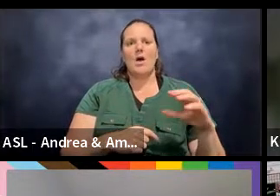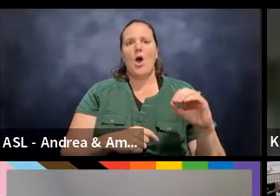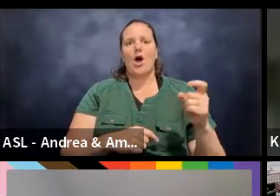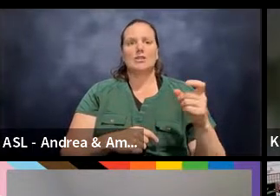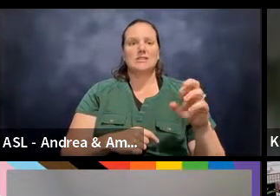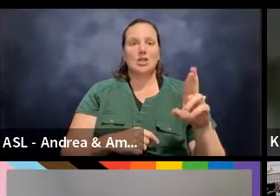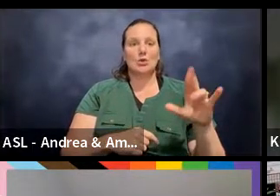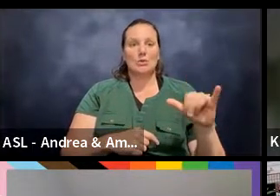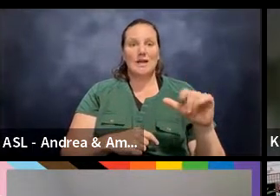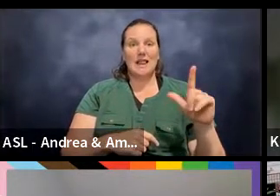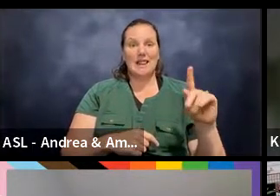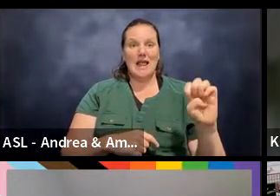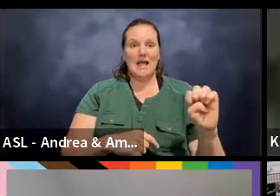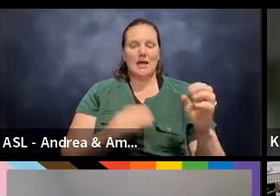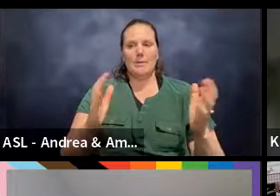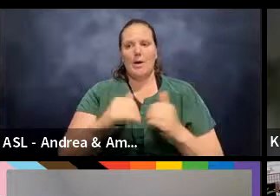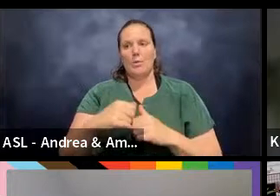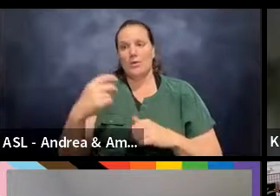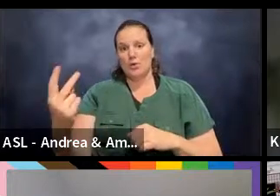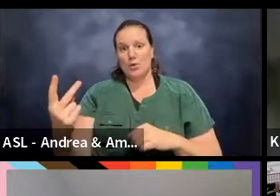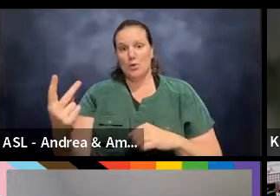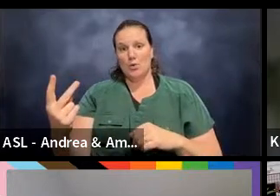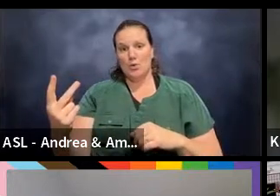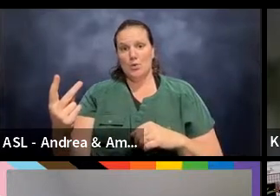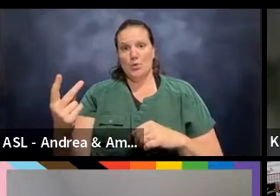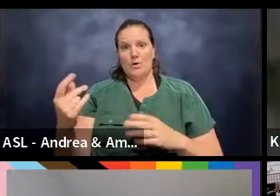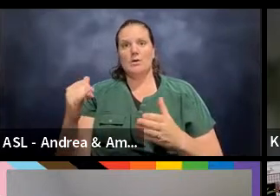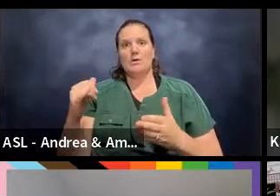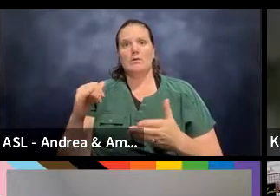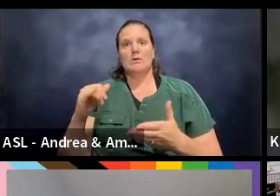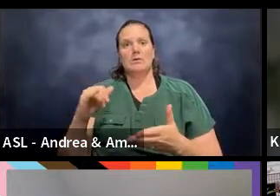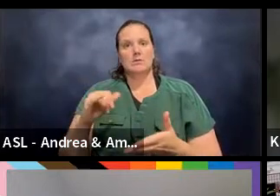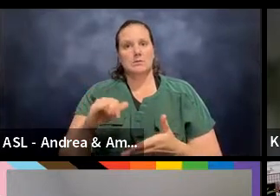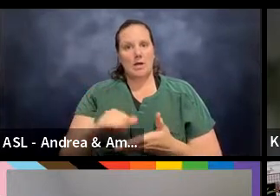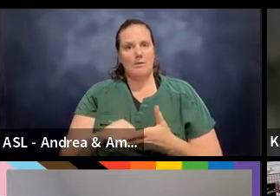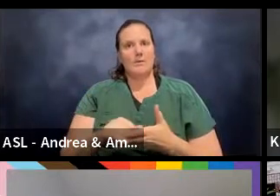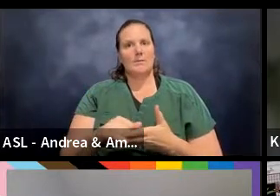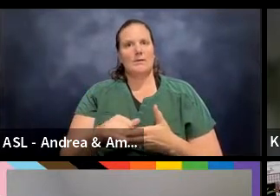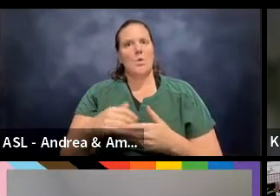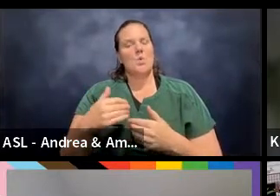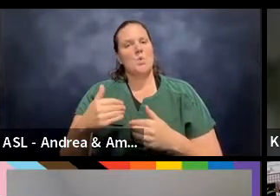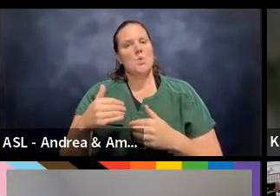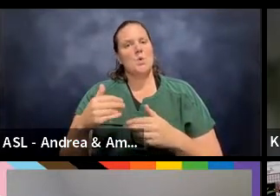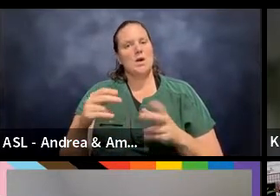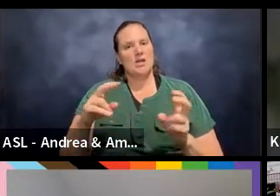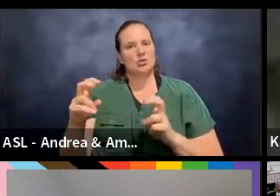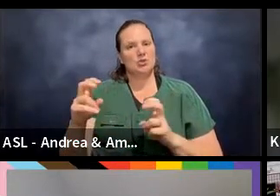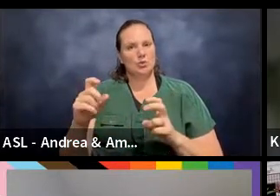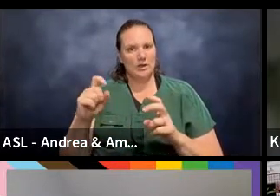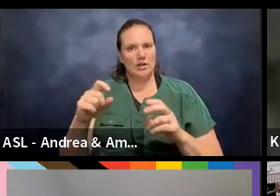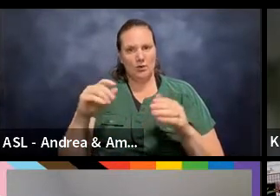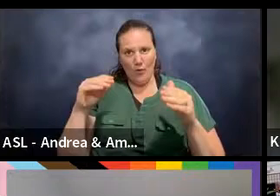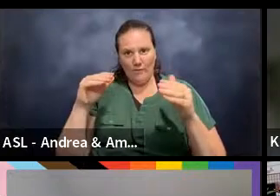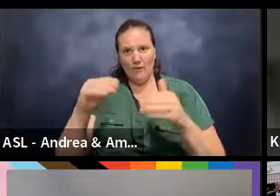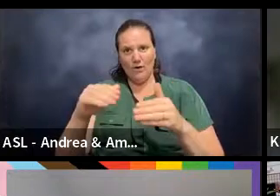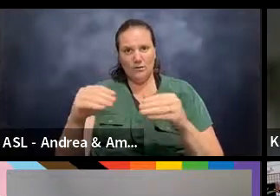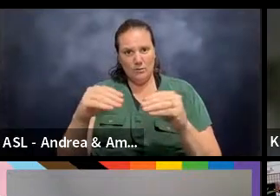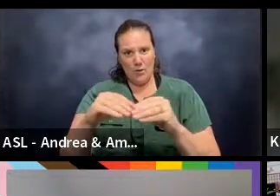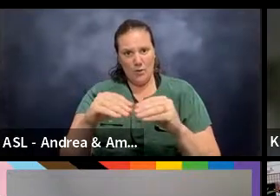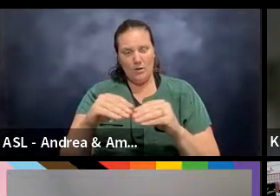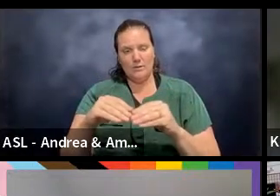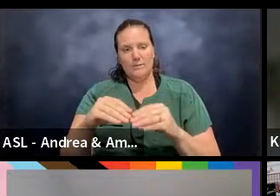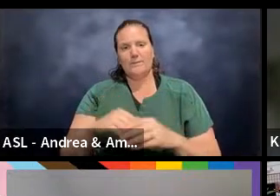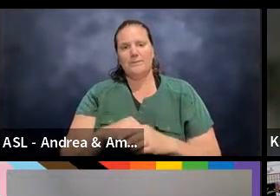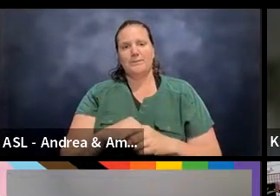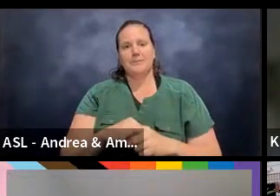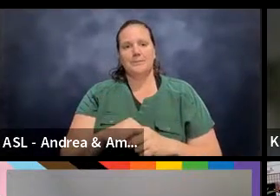2 auxiliary lanes. That will give us a sense of this is an issue we need to dive into further as